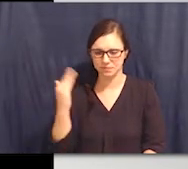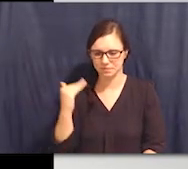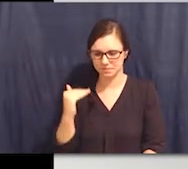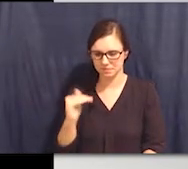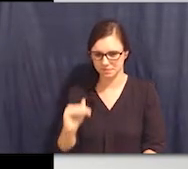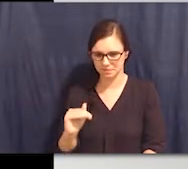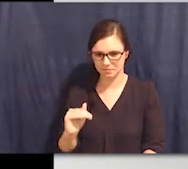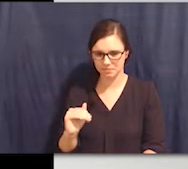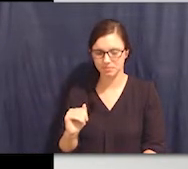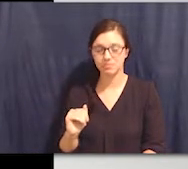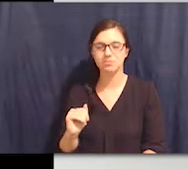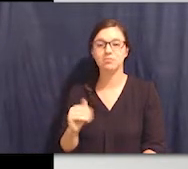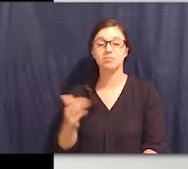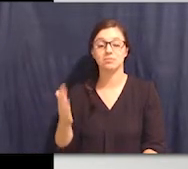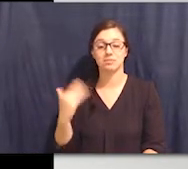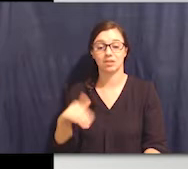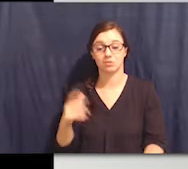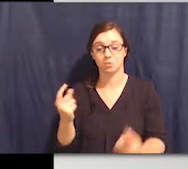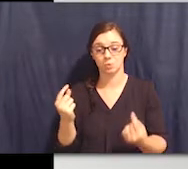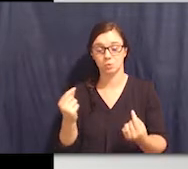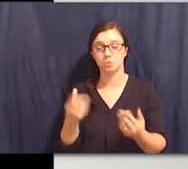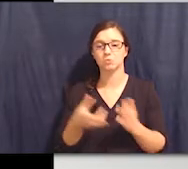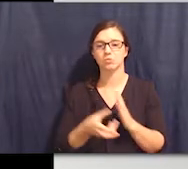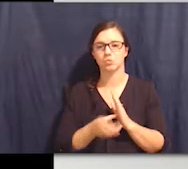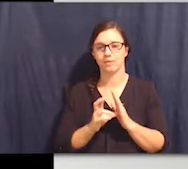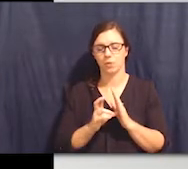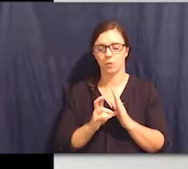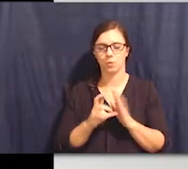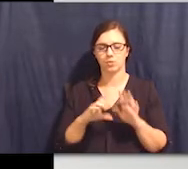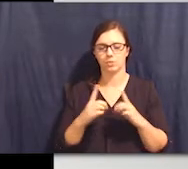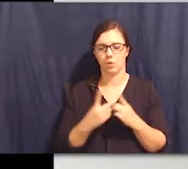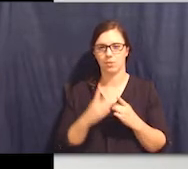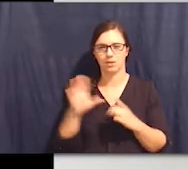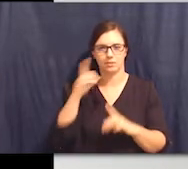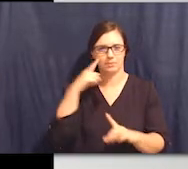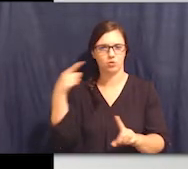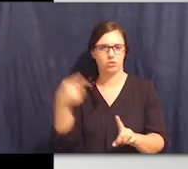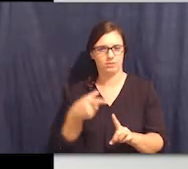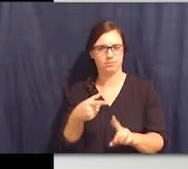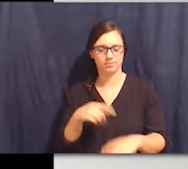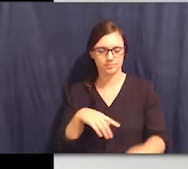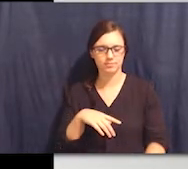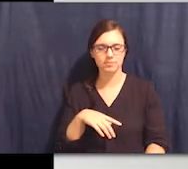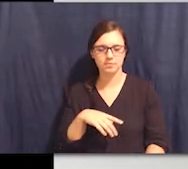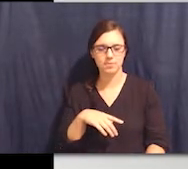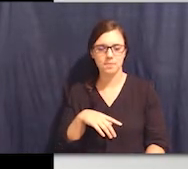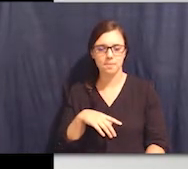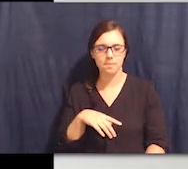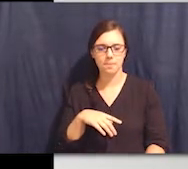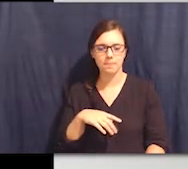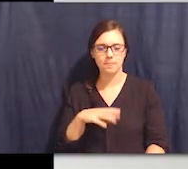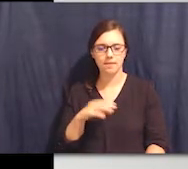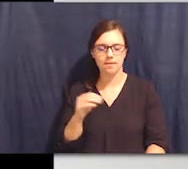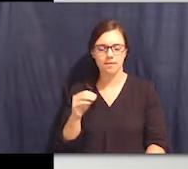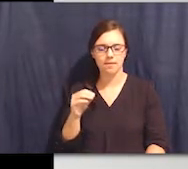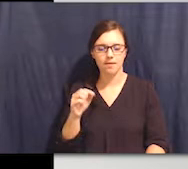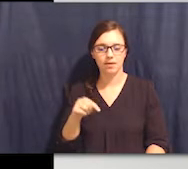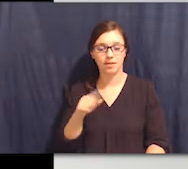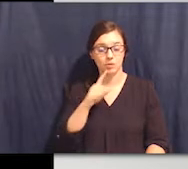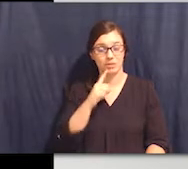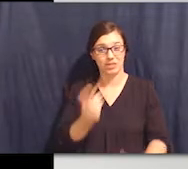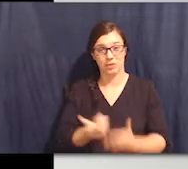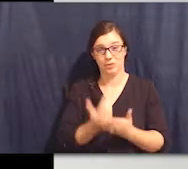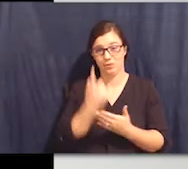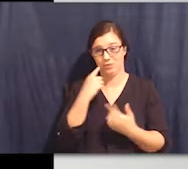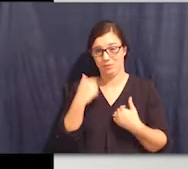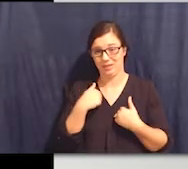do. The next thing I wanted to do was review the department's mission. And this was news to me when